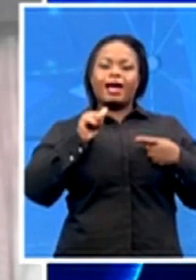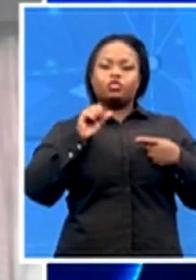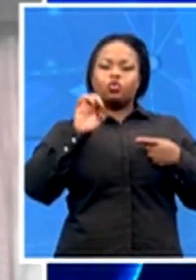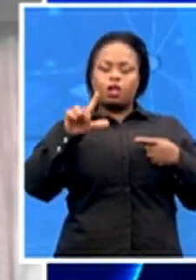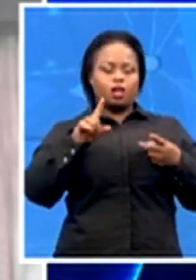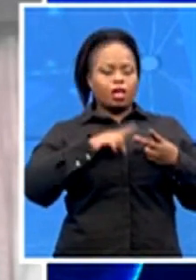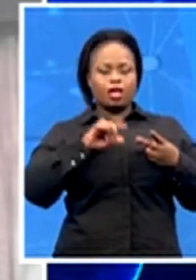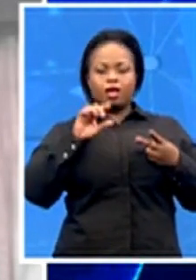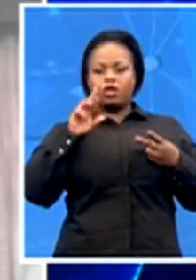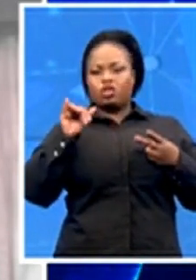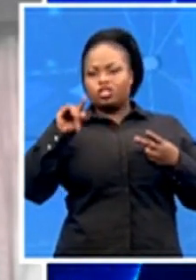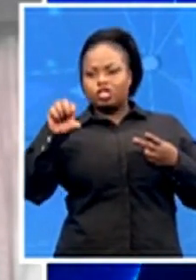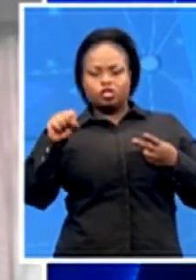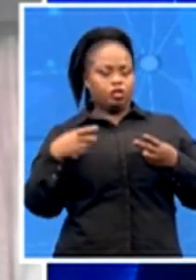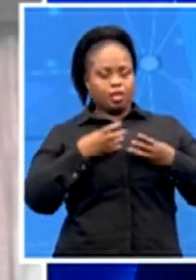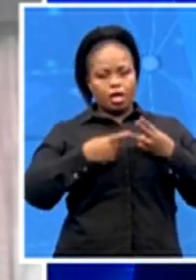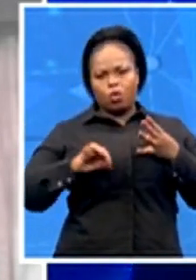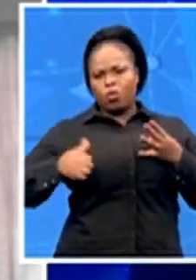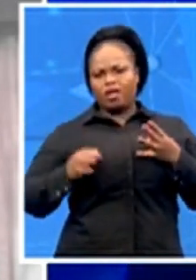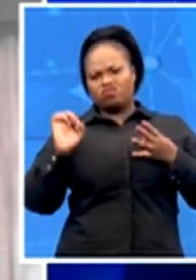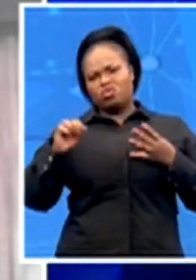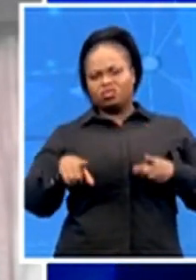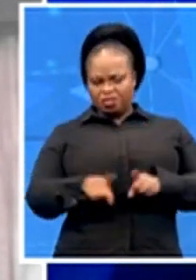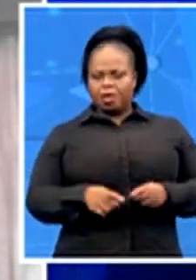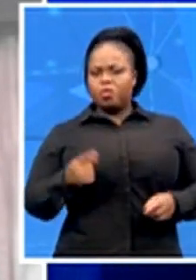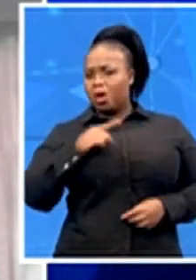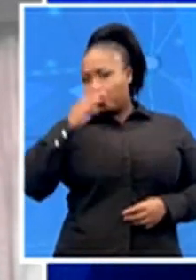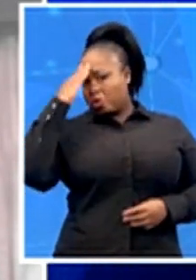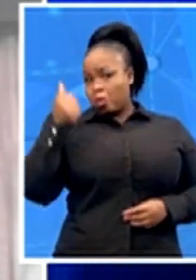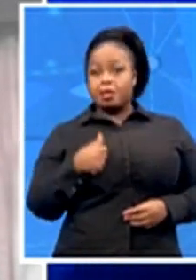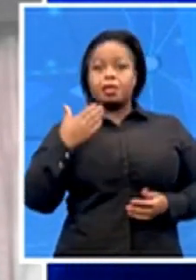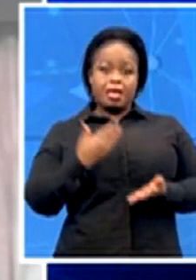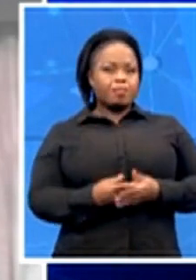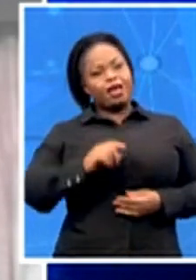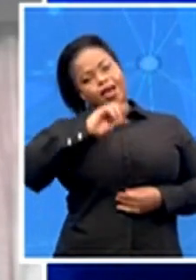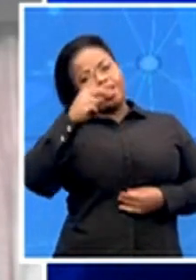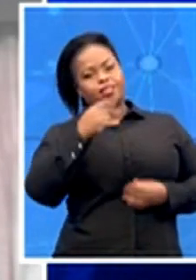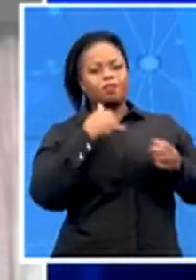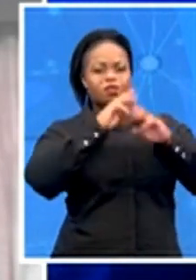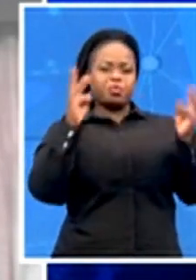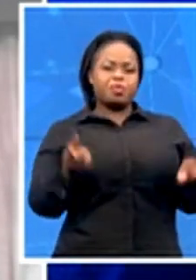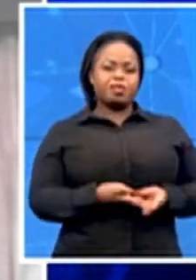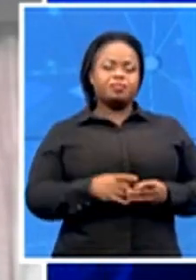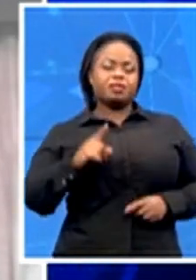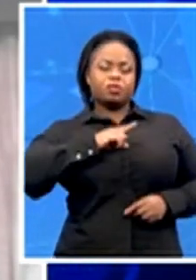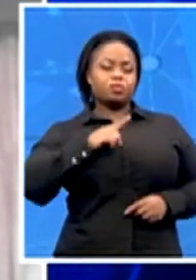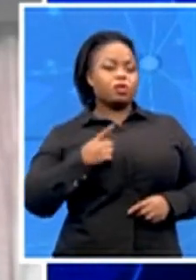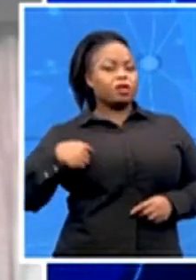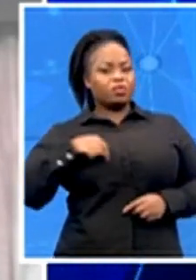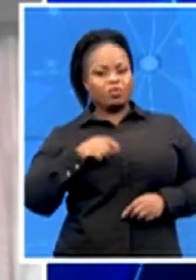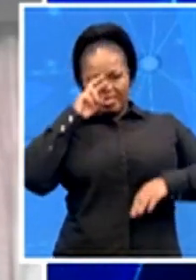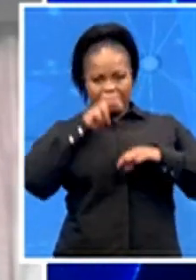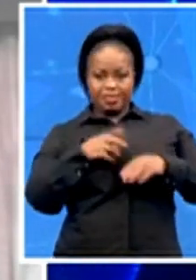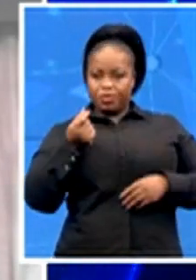not blind to the fact that they could be in other parts of the world. So hence the need to speak to Interpol and